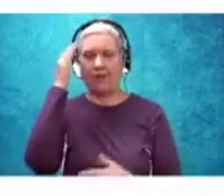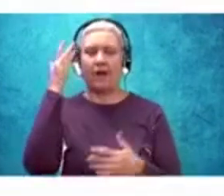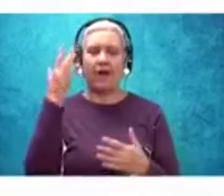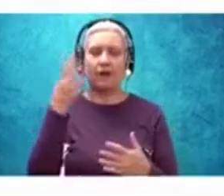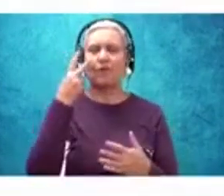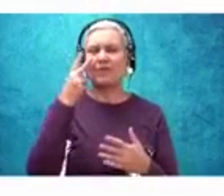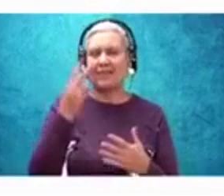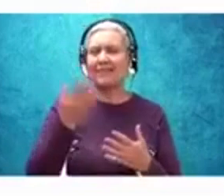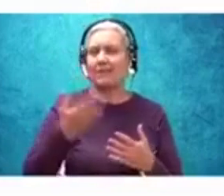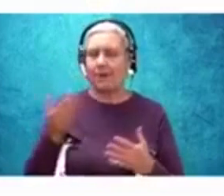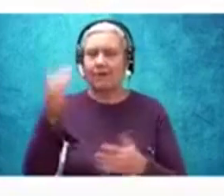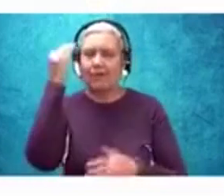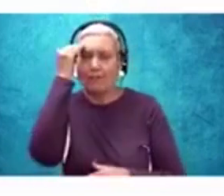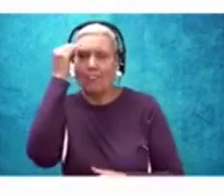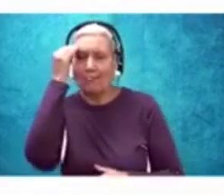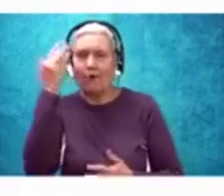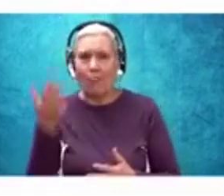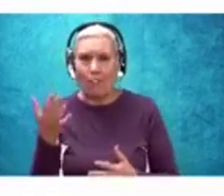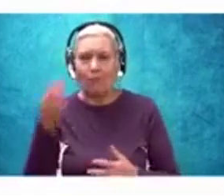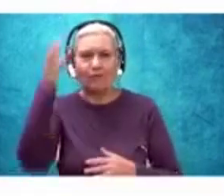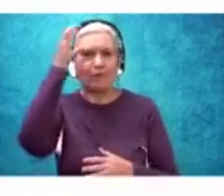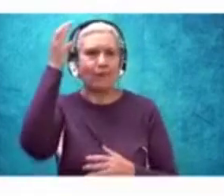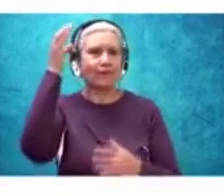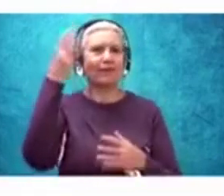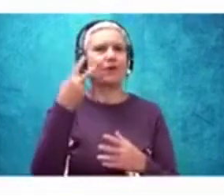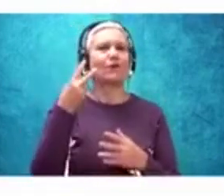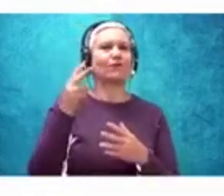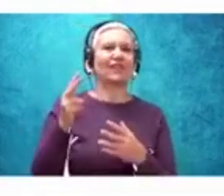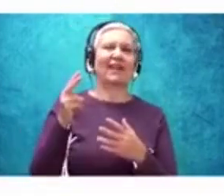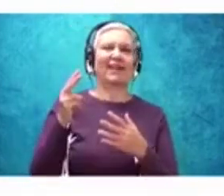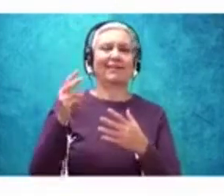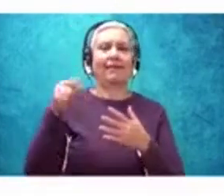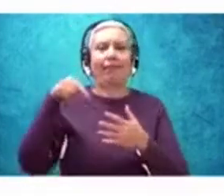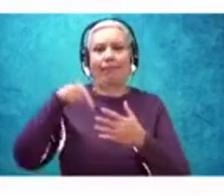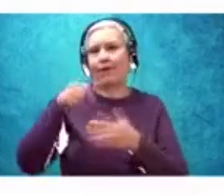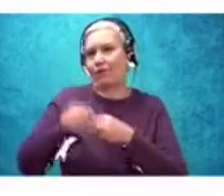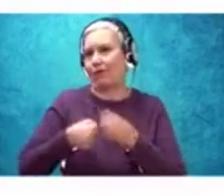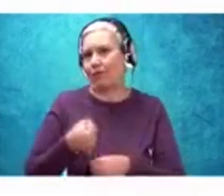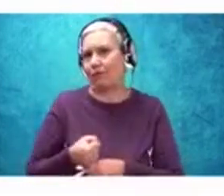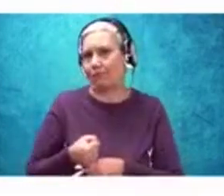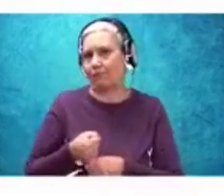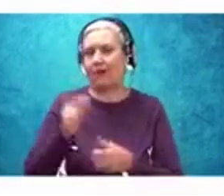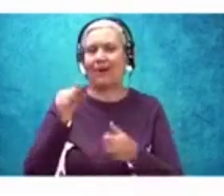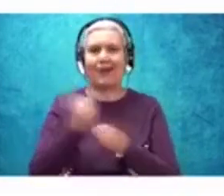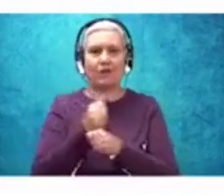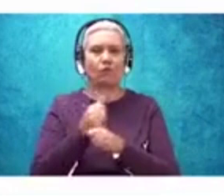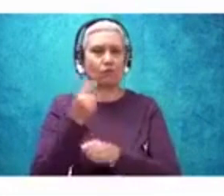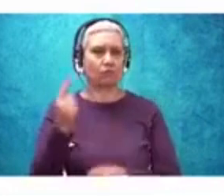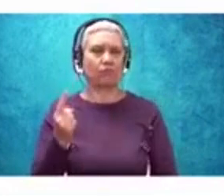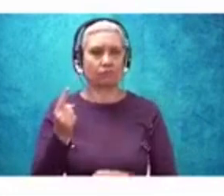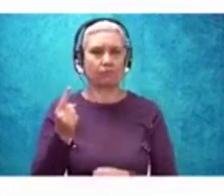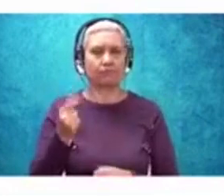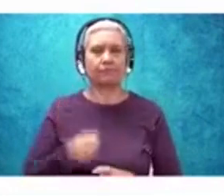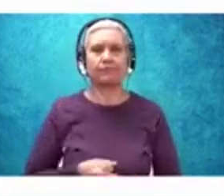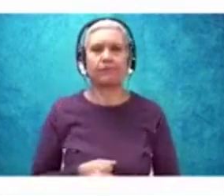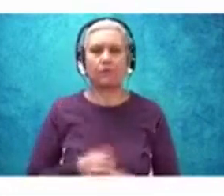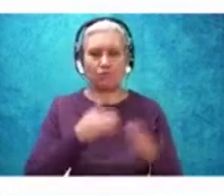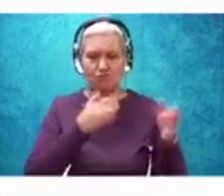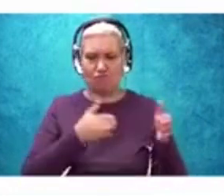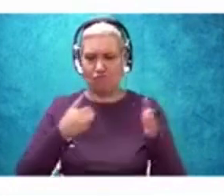with, going back to some concepts that you looked at earlier this semester in Algebra 1. We're going to start looking at